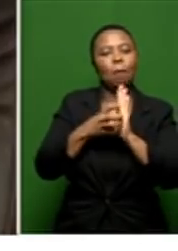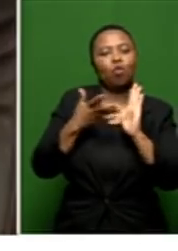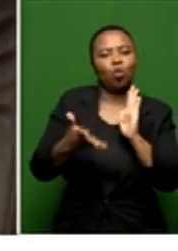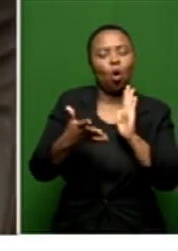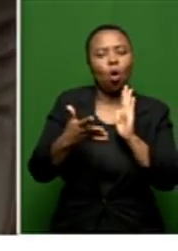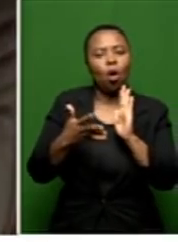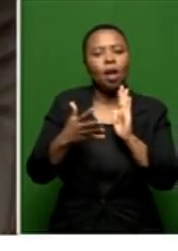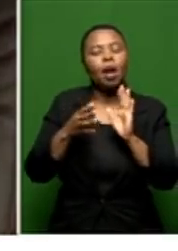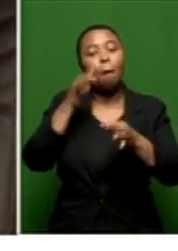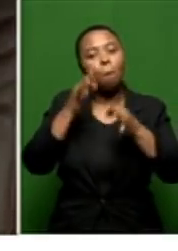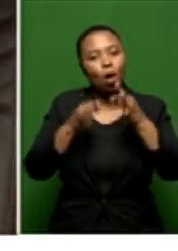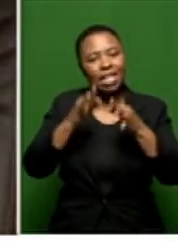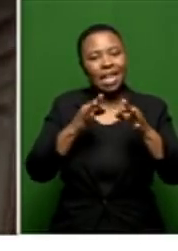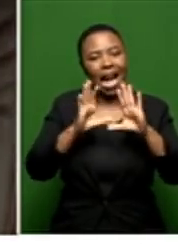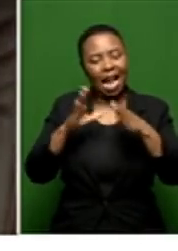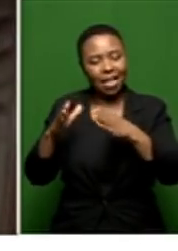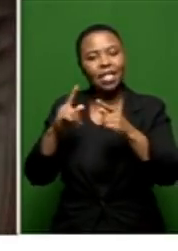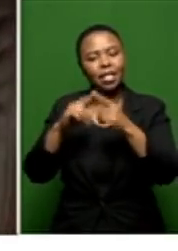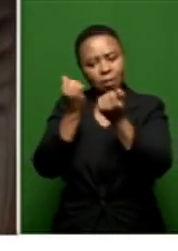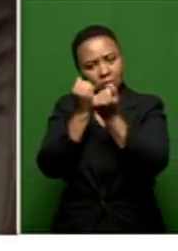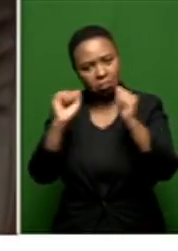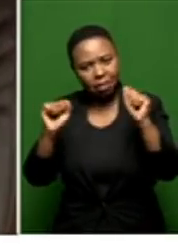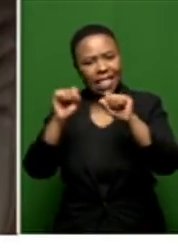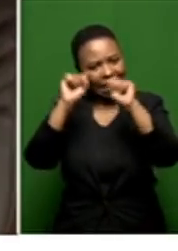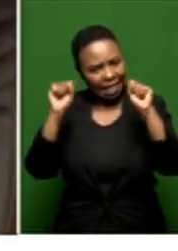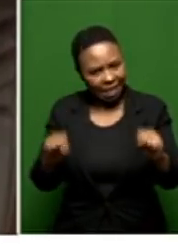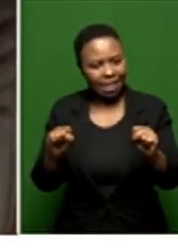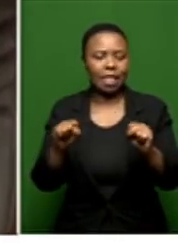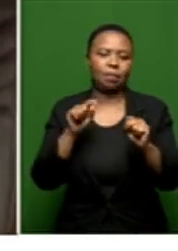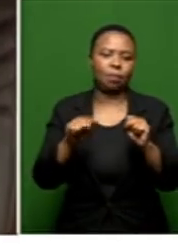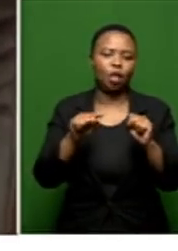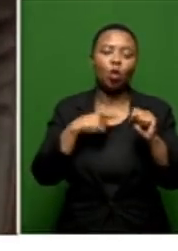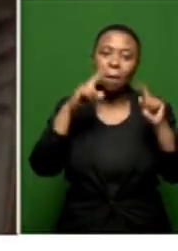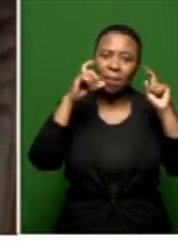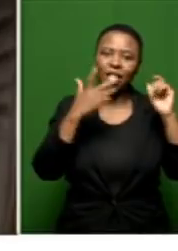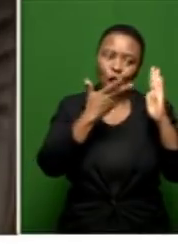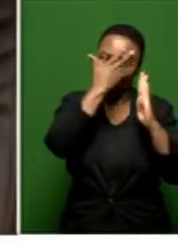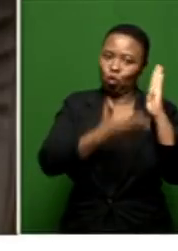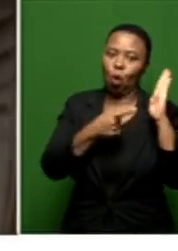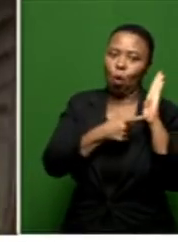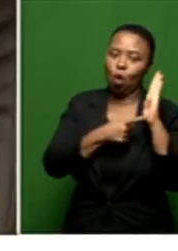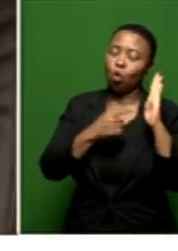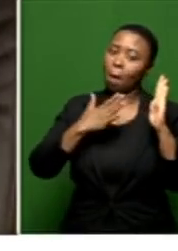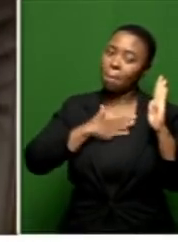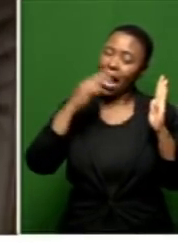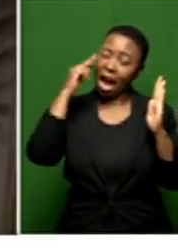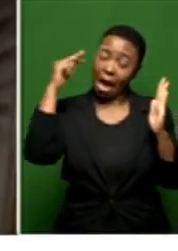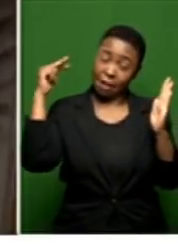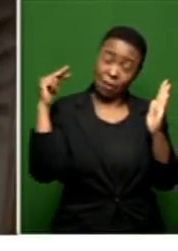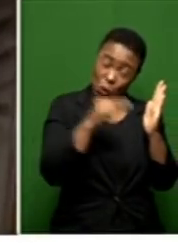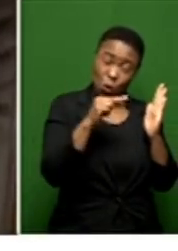the fact that it is a liberal democratic system. That's the outline of the picture. In my view, unless